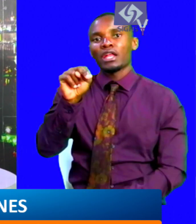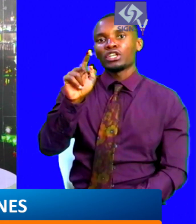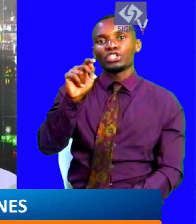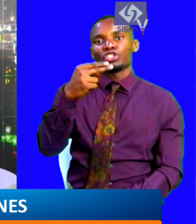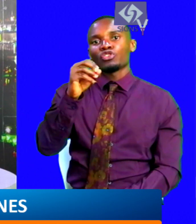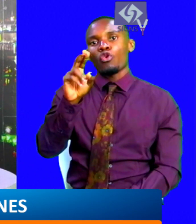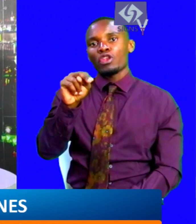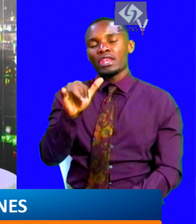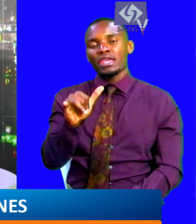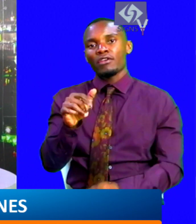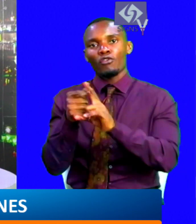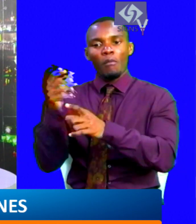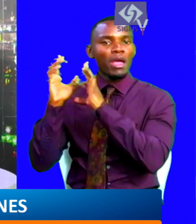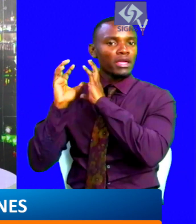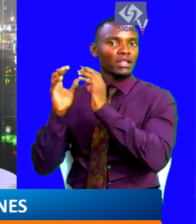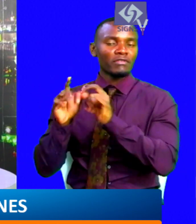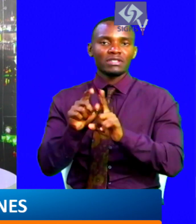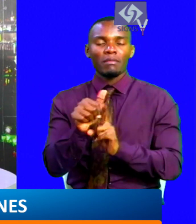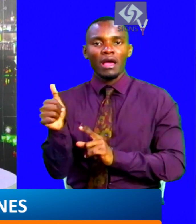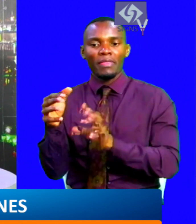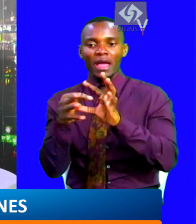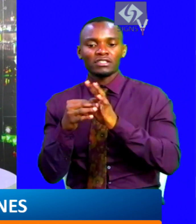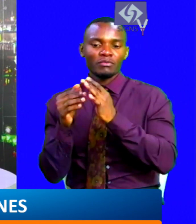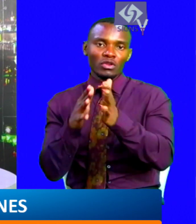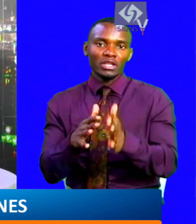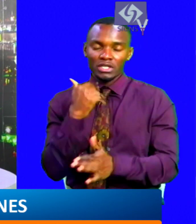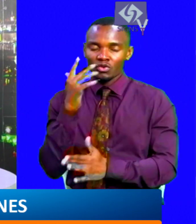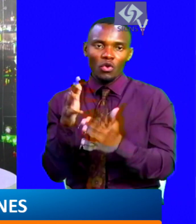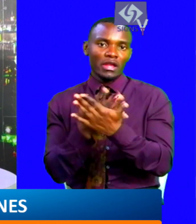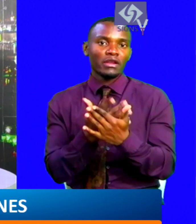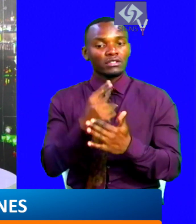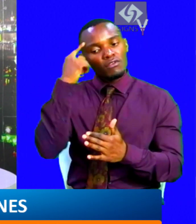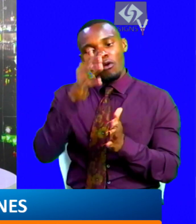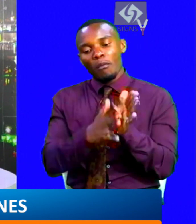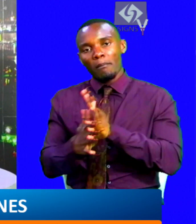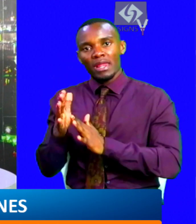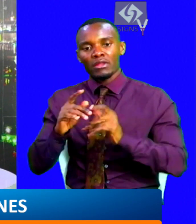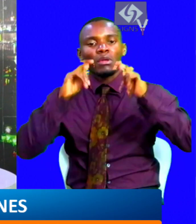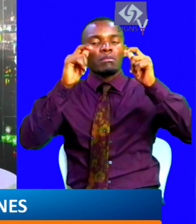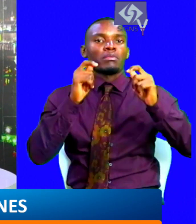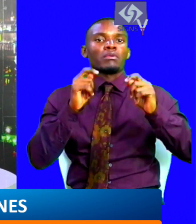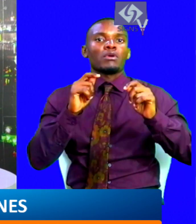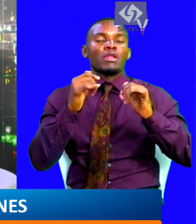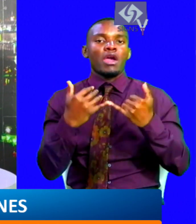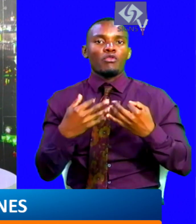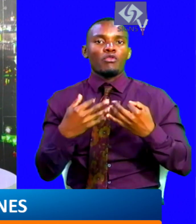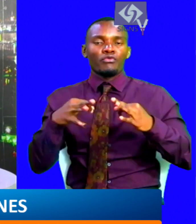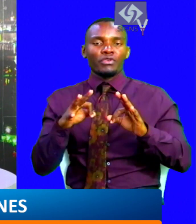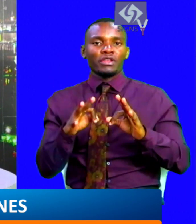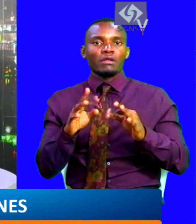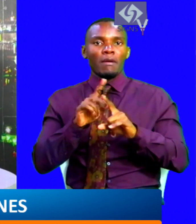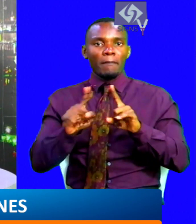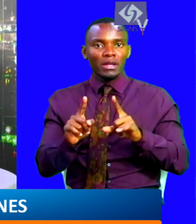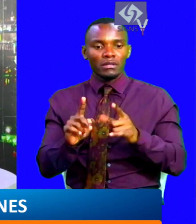denied 5 charges including being in possession of offensive weapons and trafficking narcotics. Meanwhile, Mathare Member of